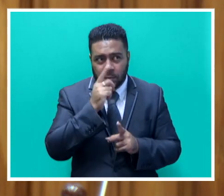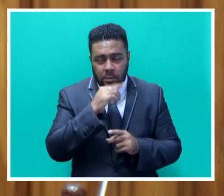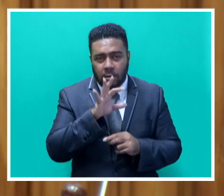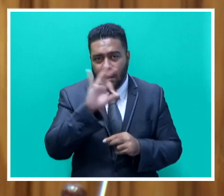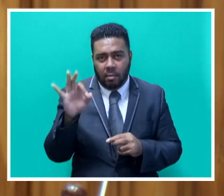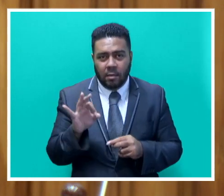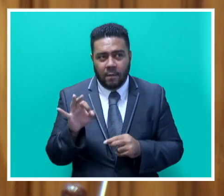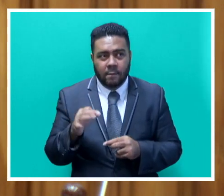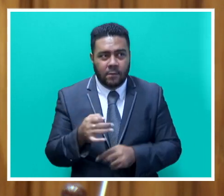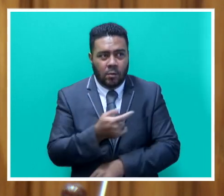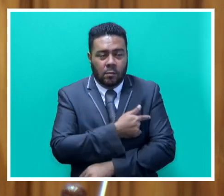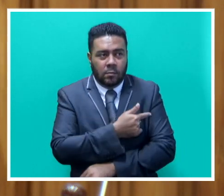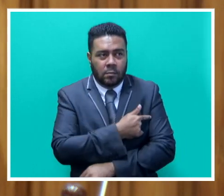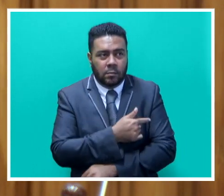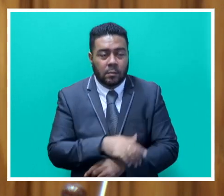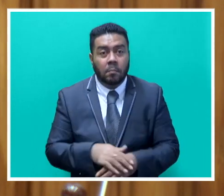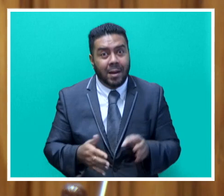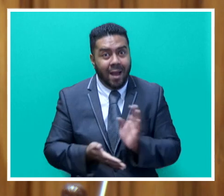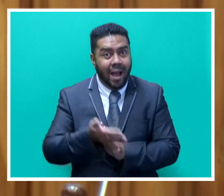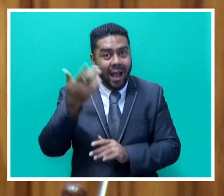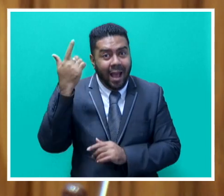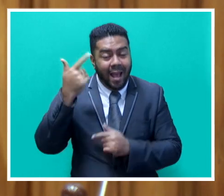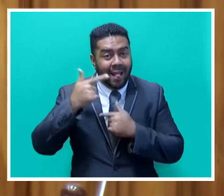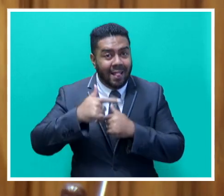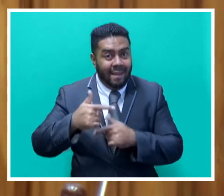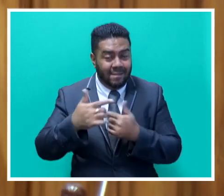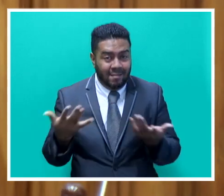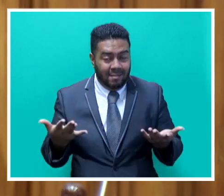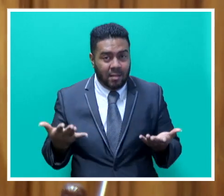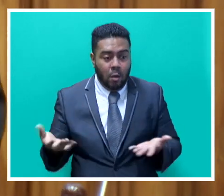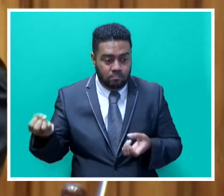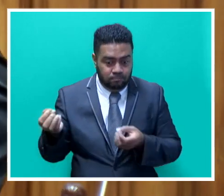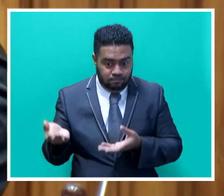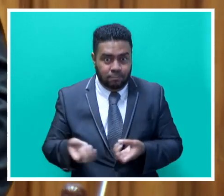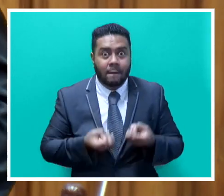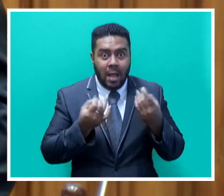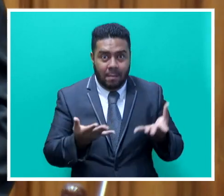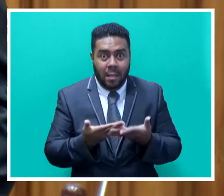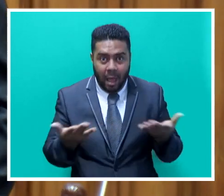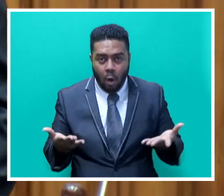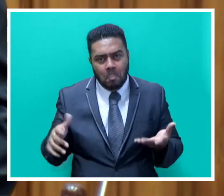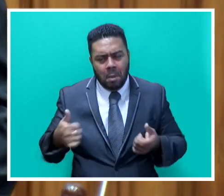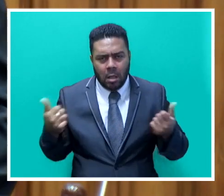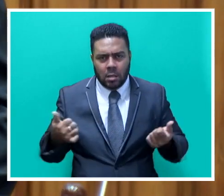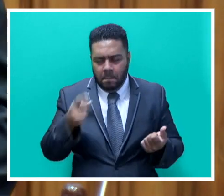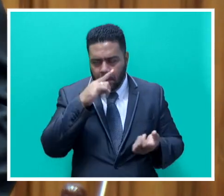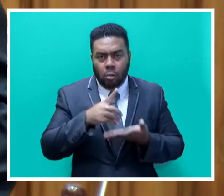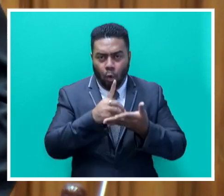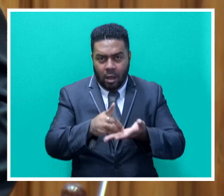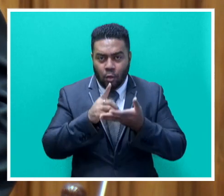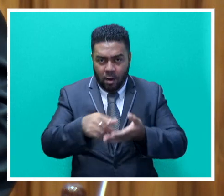form of immunity. Given the high level of vaccine supply available with us, the prevailing